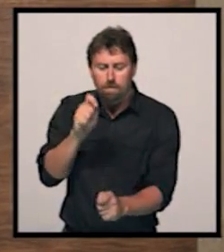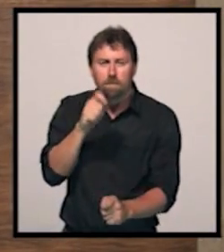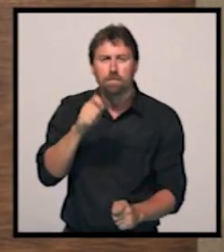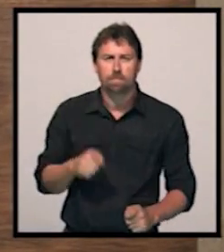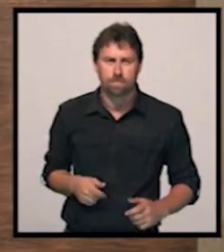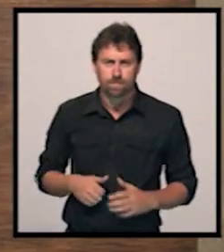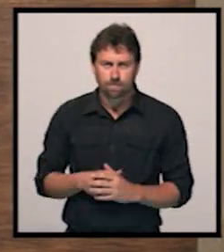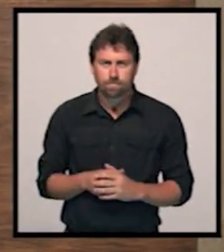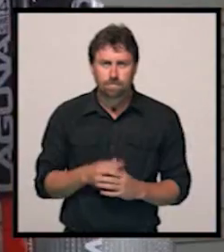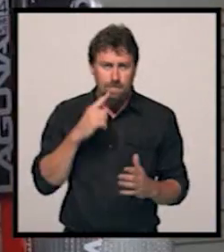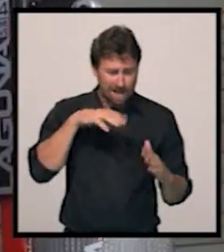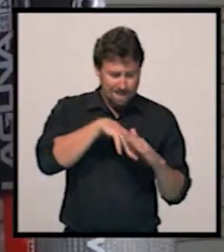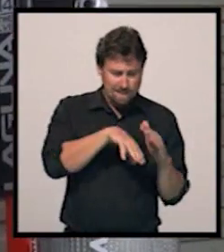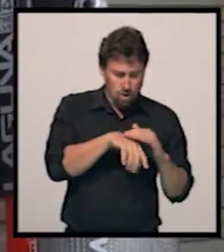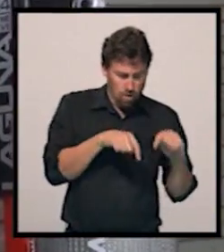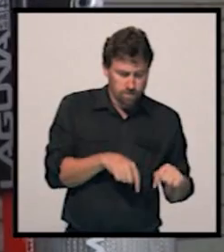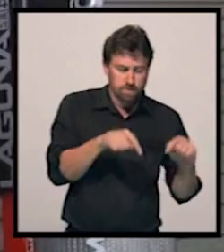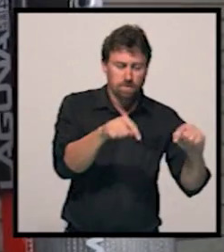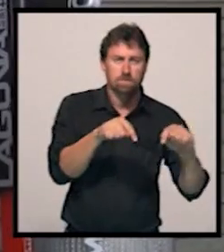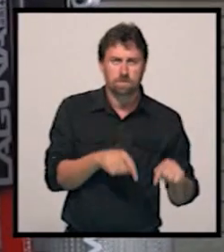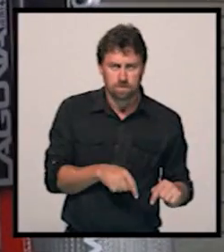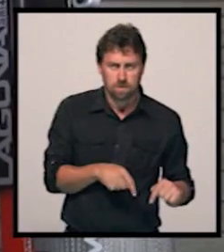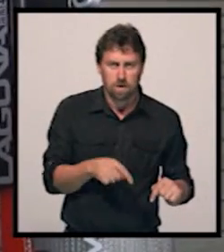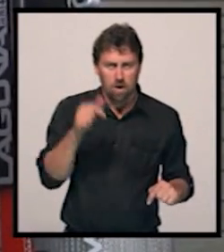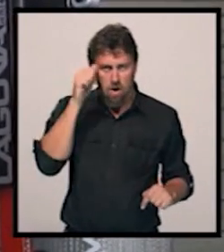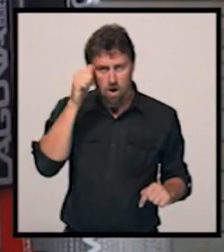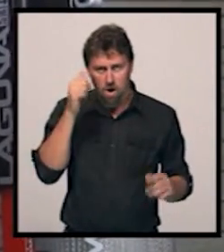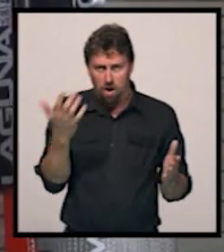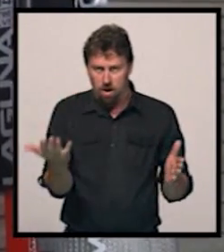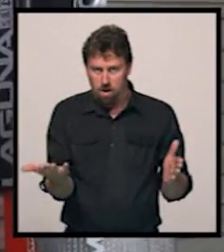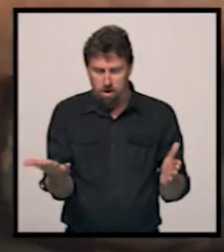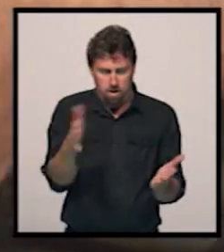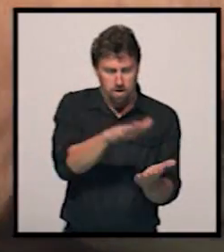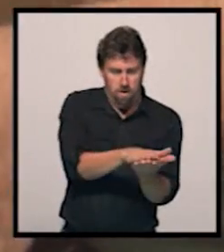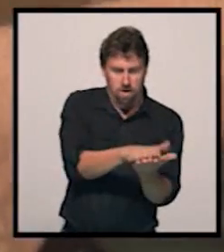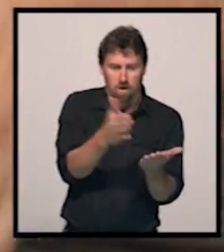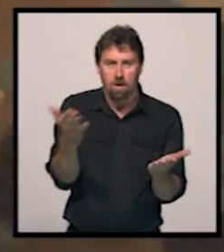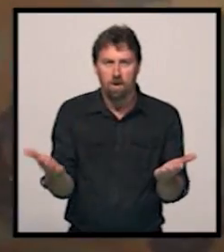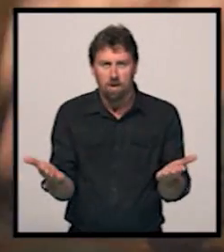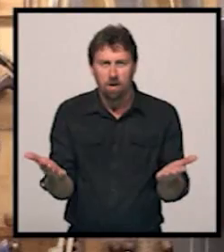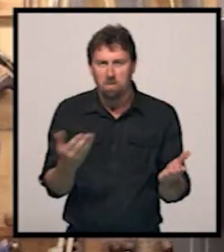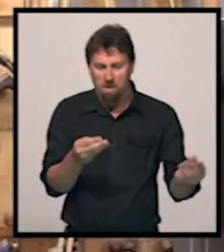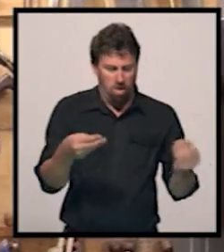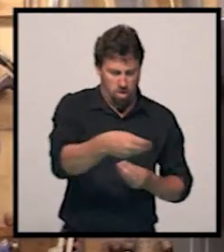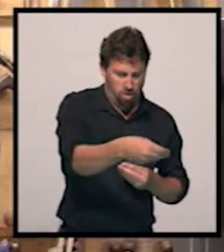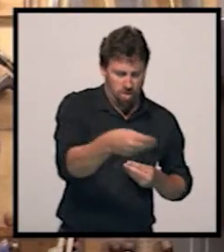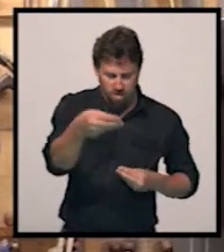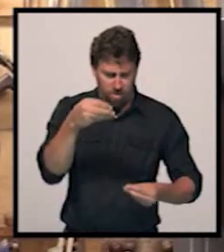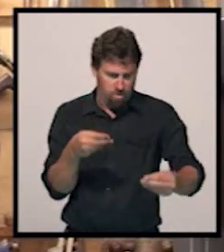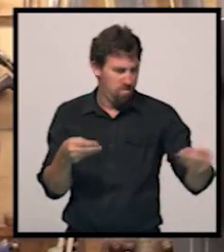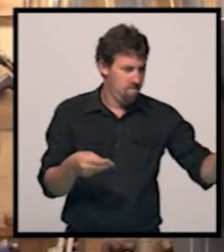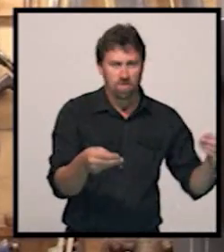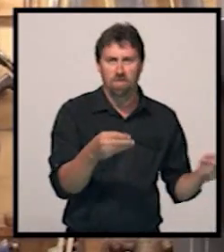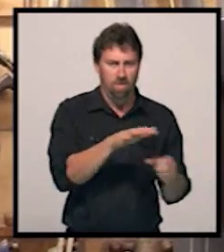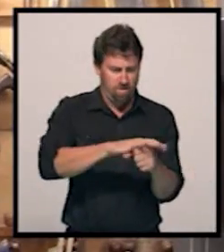mark on the inside of the box so you'll know that this and this go together, because sometimes you put them on the wrong way